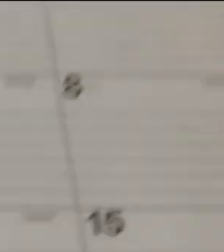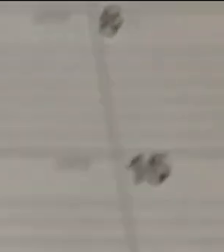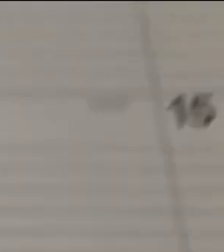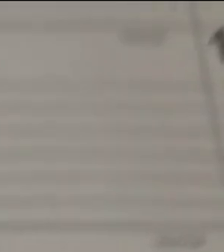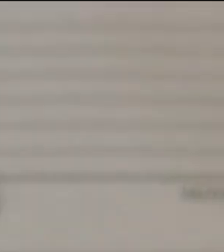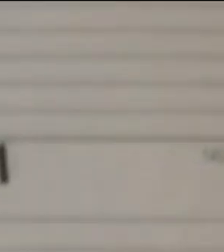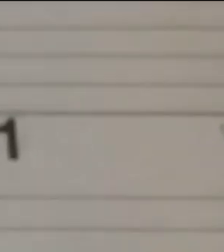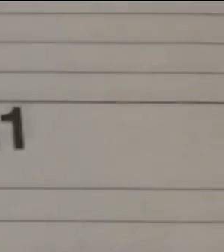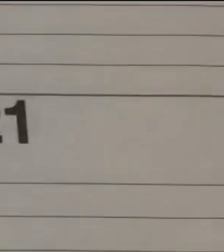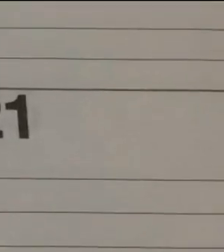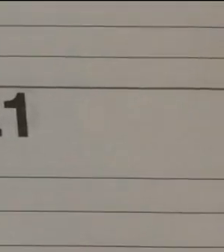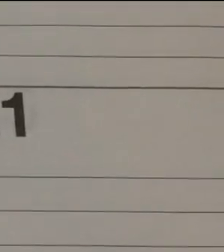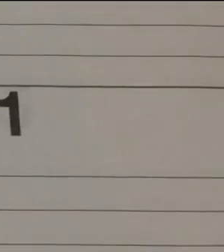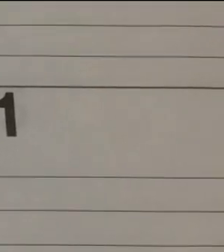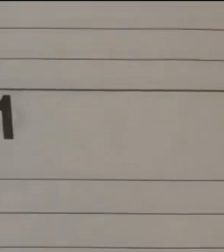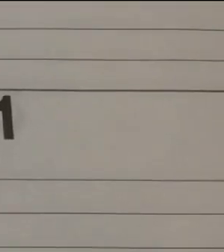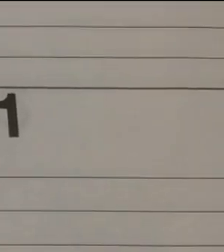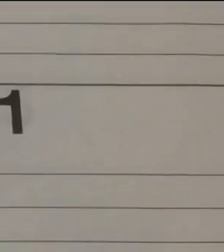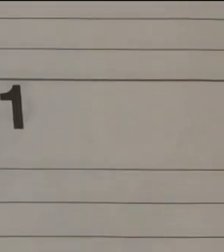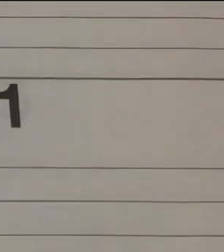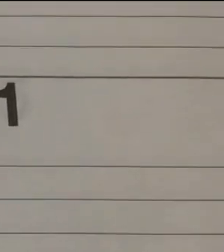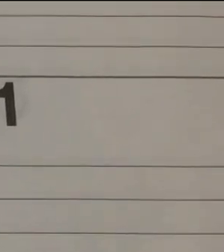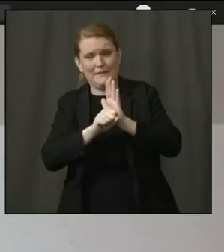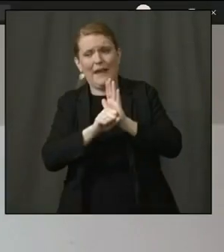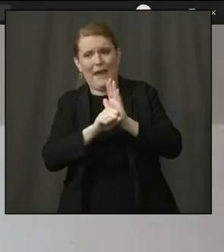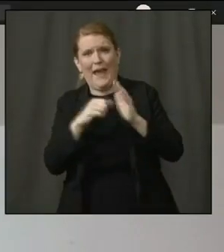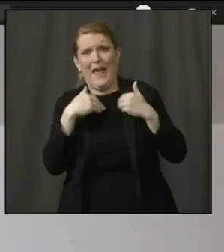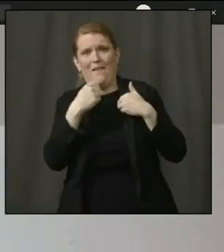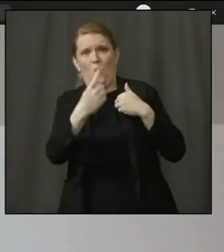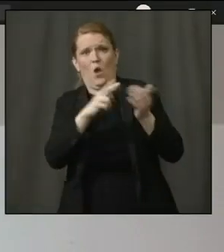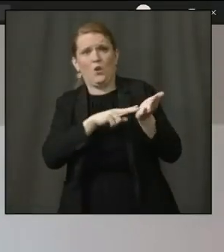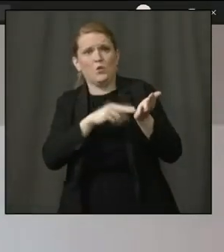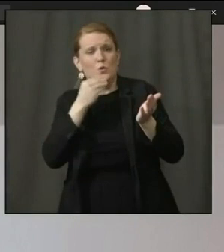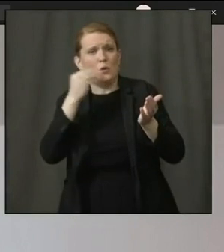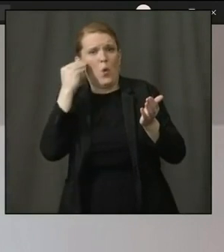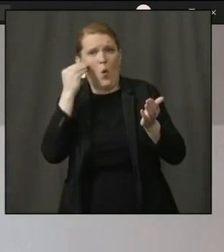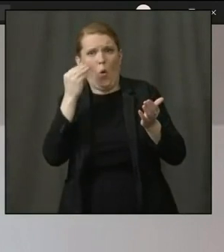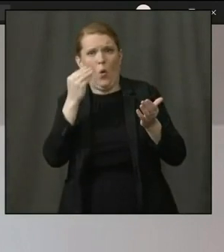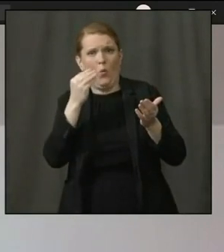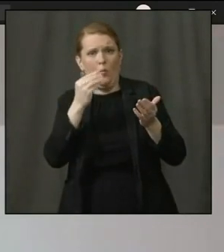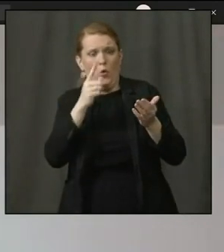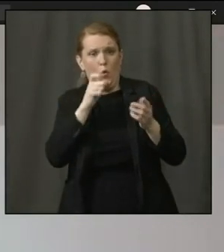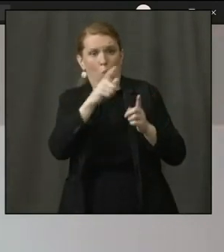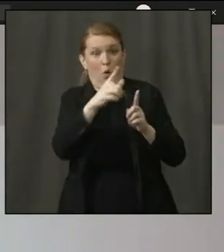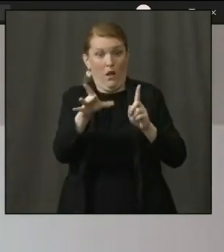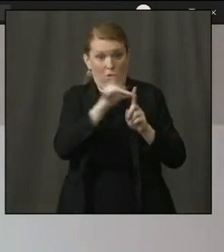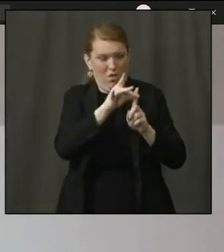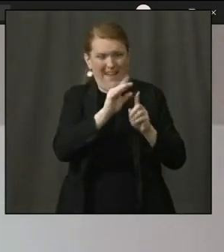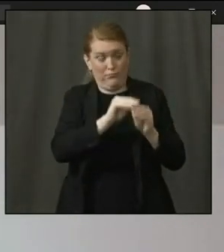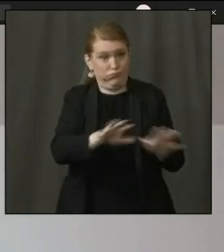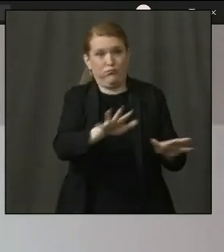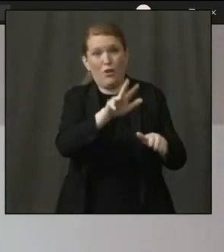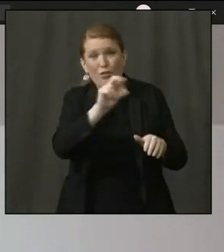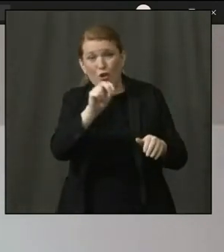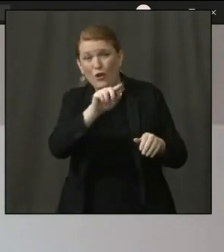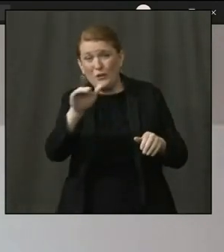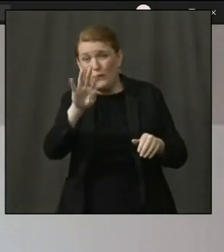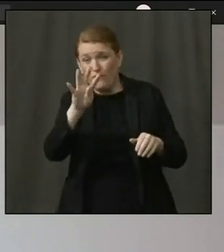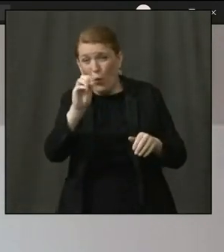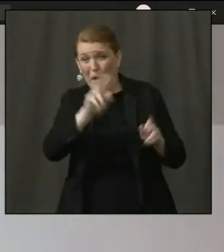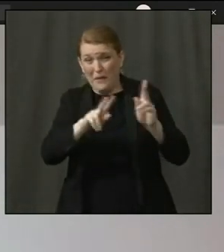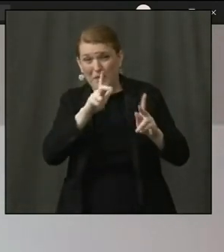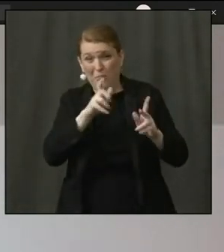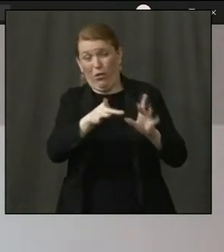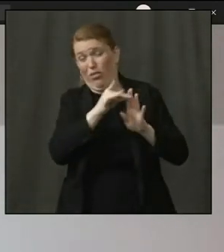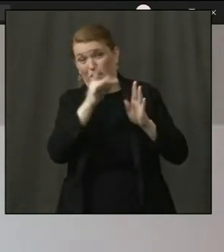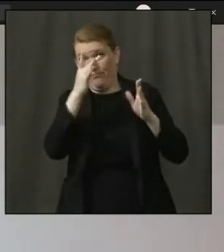May 20th is too early in the eyes of the doctor. This disease spreads like fire, and it only is